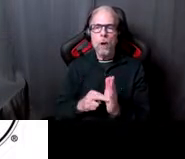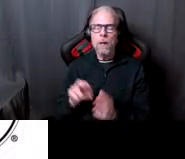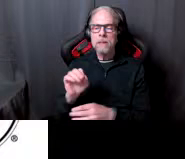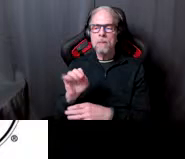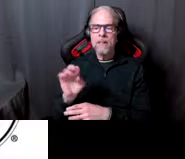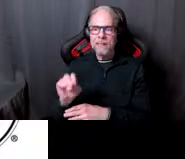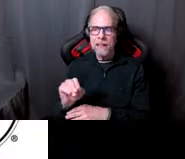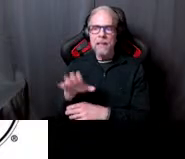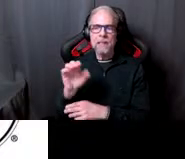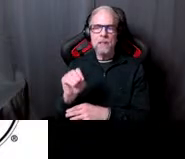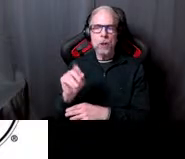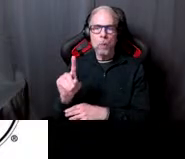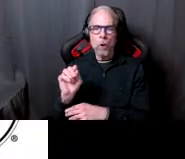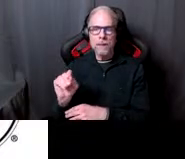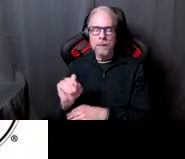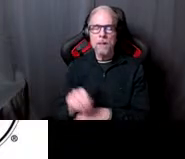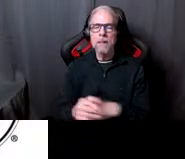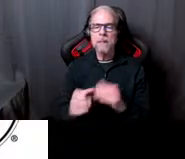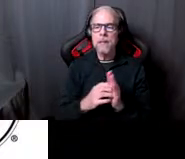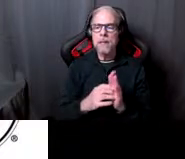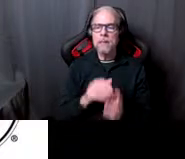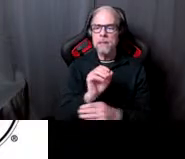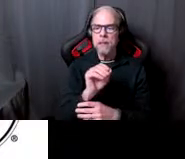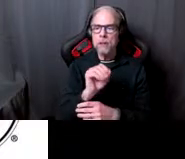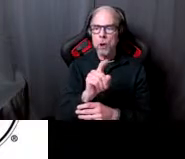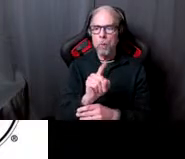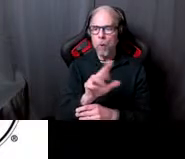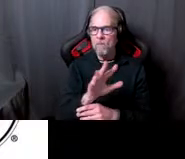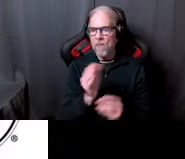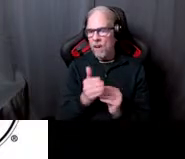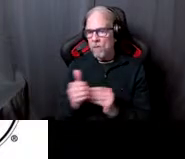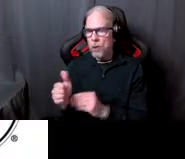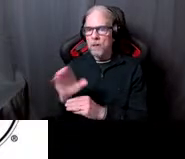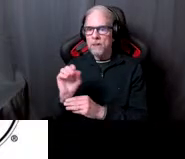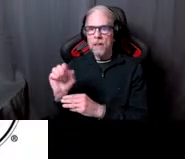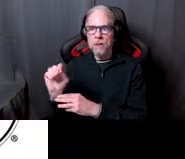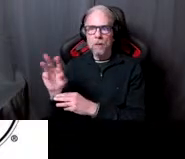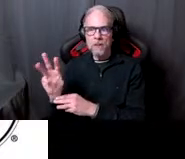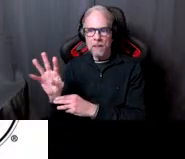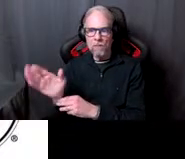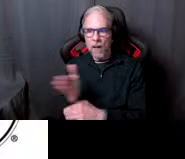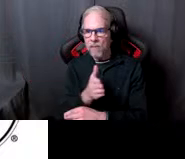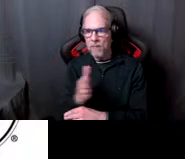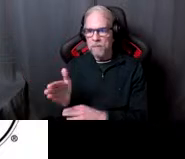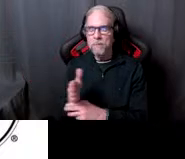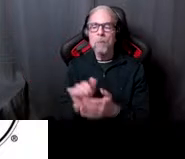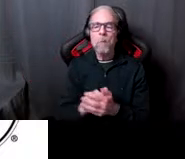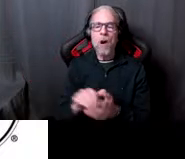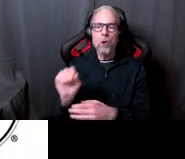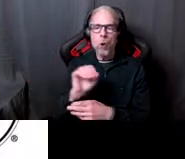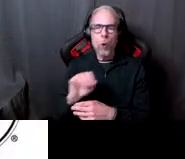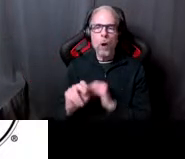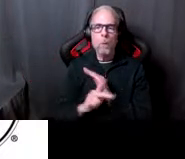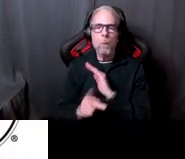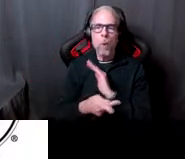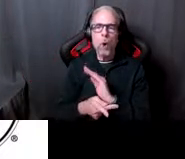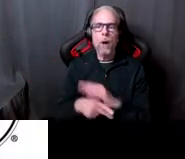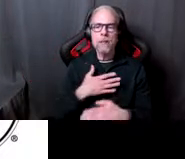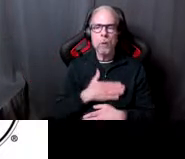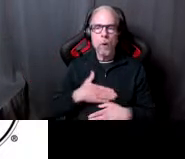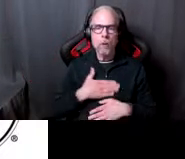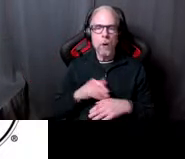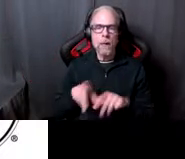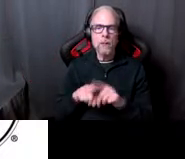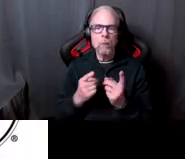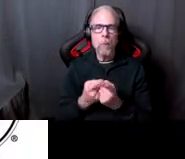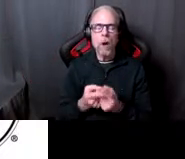736-010, sections 0015 to sections 0065 by the Oregon Parks and Recreation Department